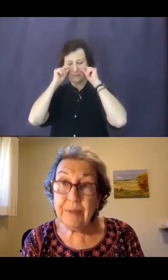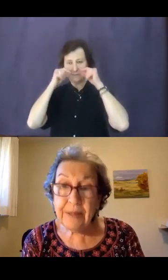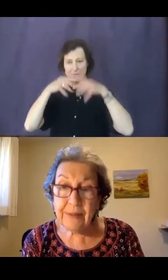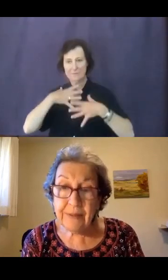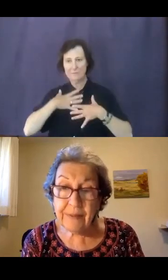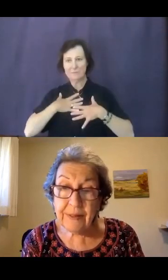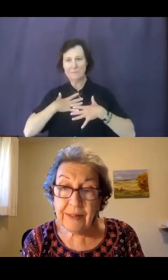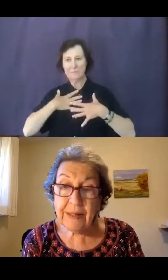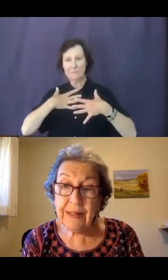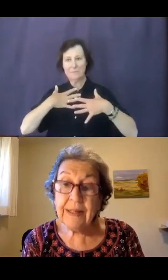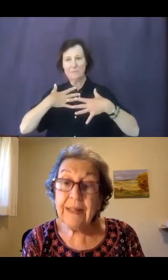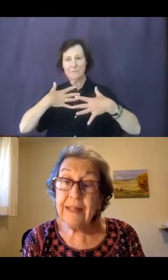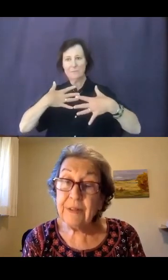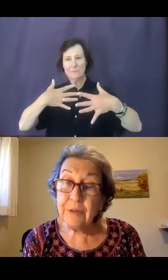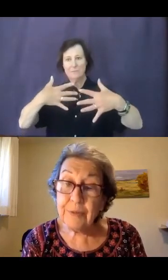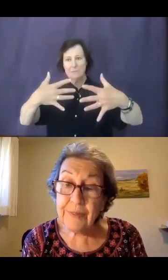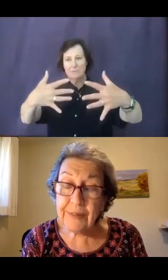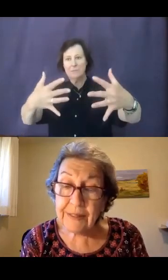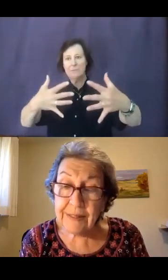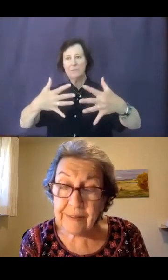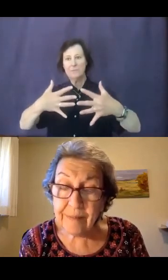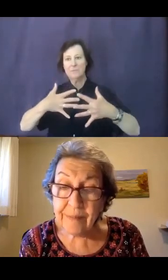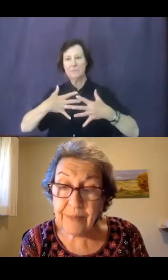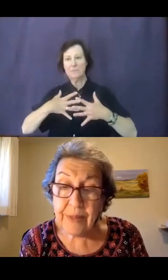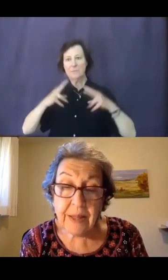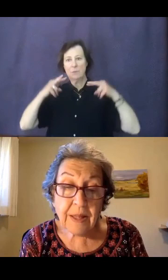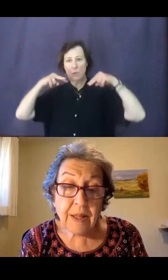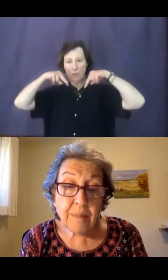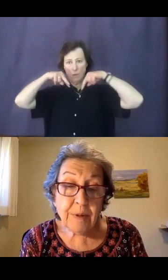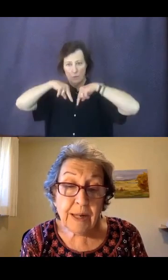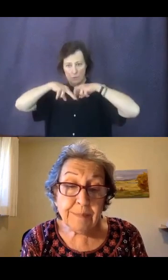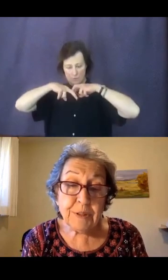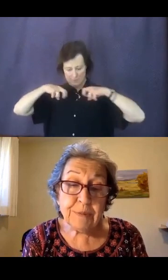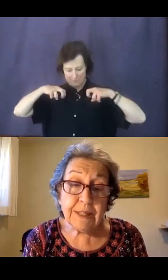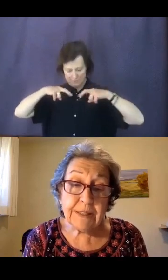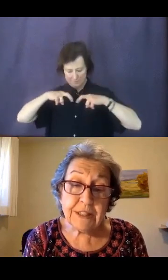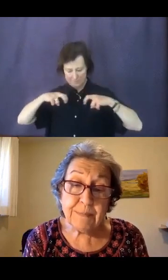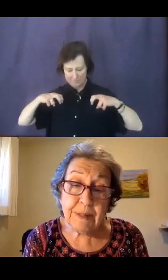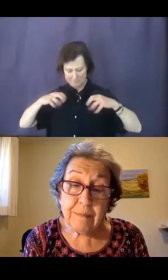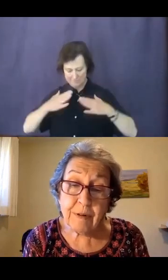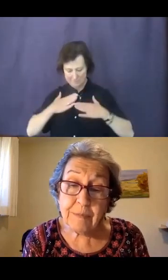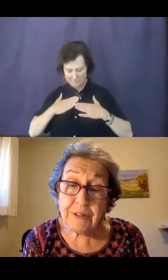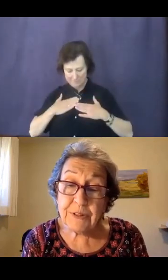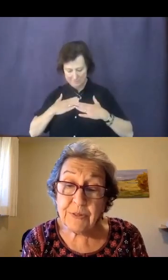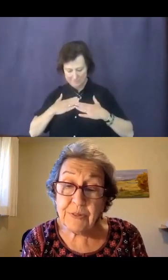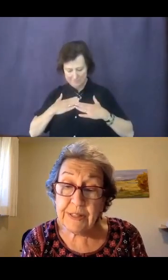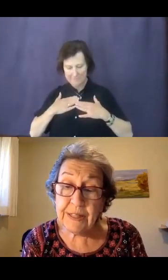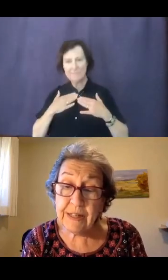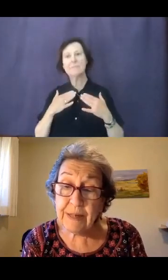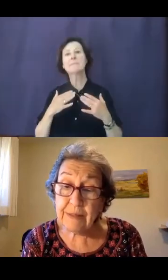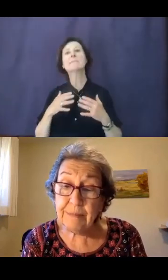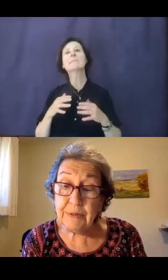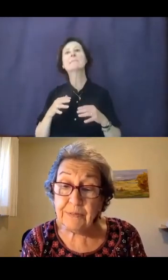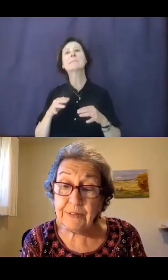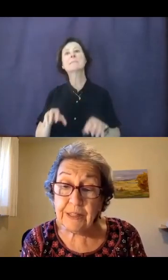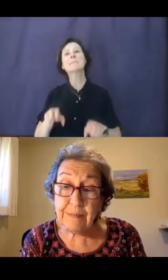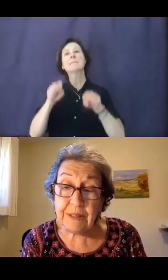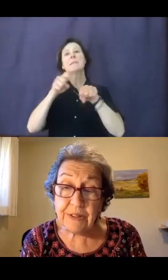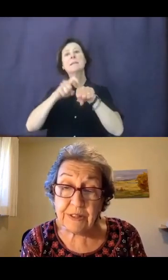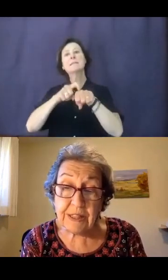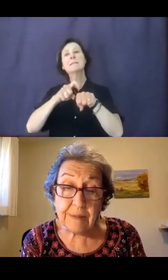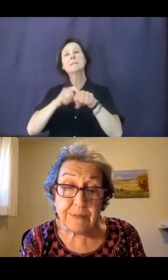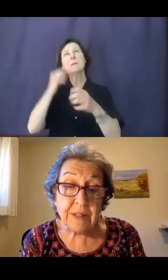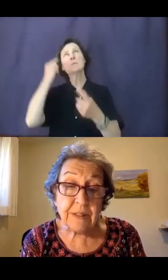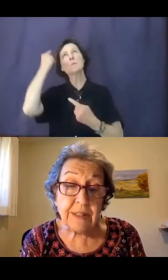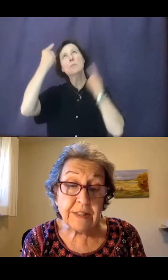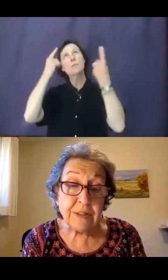deep breath, look within. Perhaps you would like to spend a moment or two thinking about a beautiful image